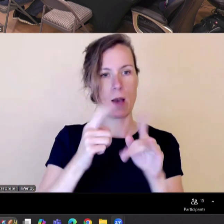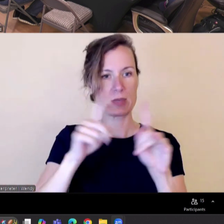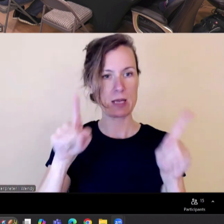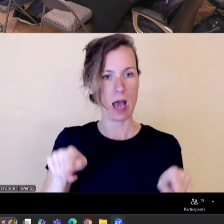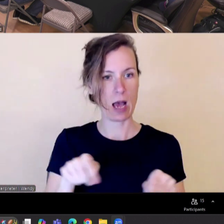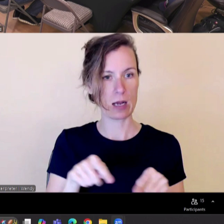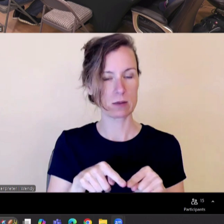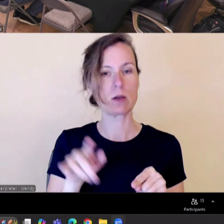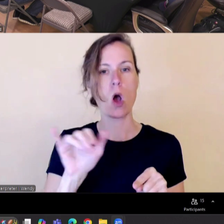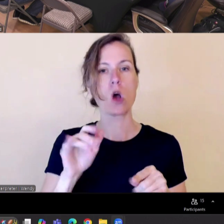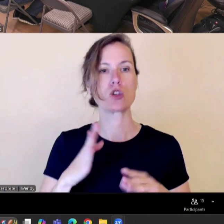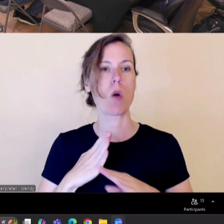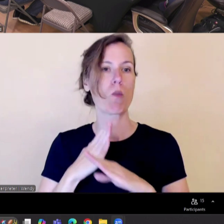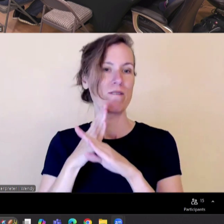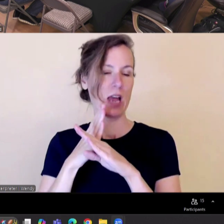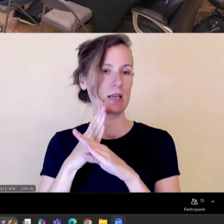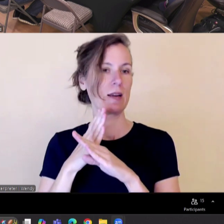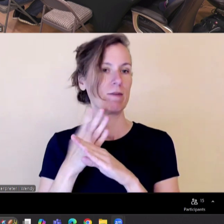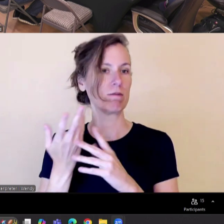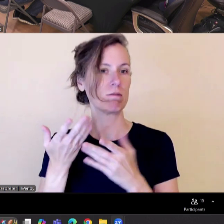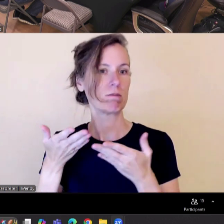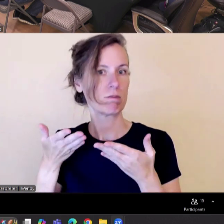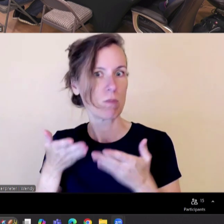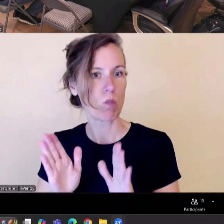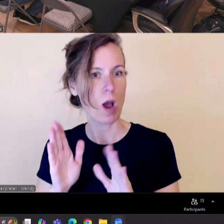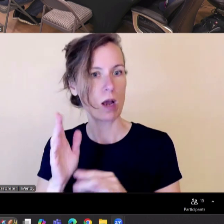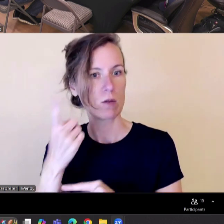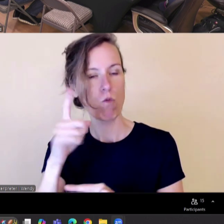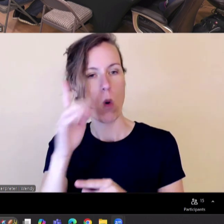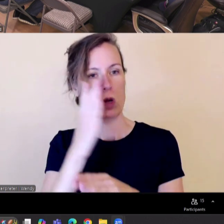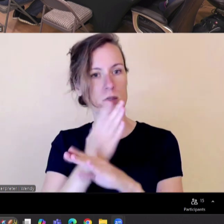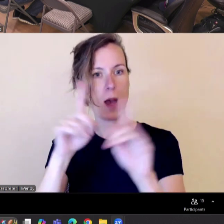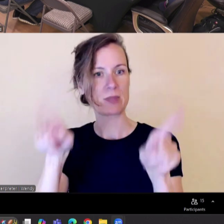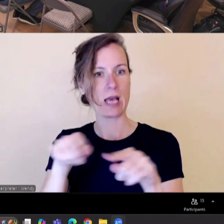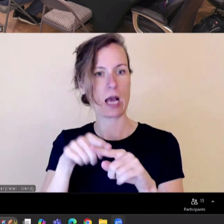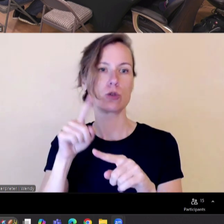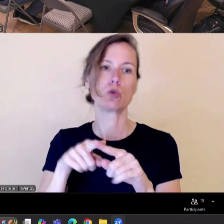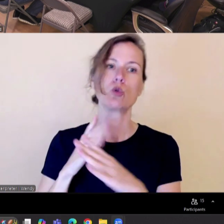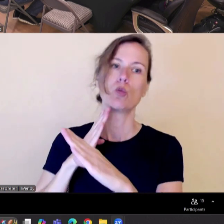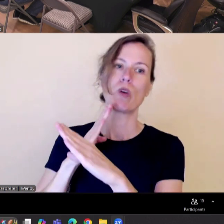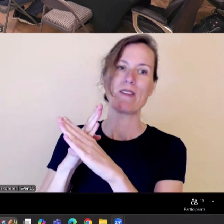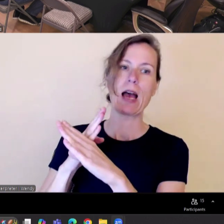that stop sign enforcement brings for preventing crashes. Nationally,